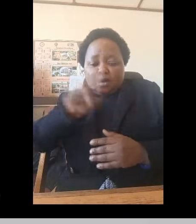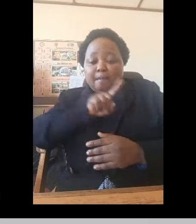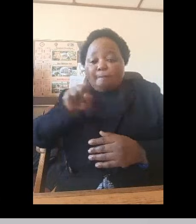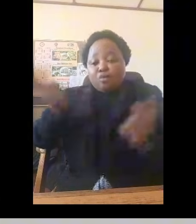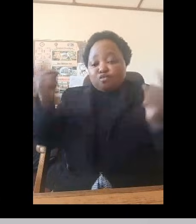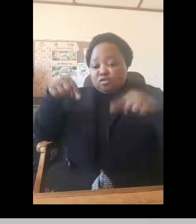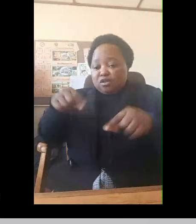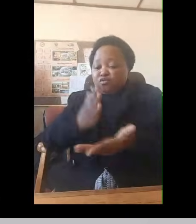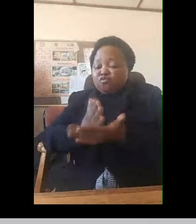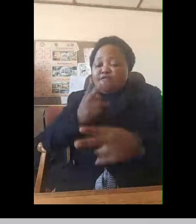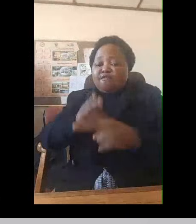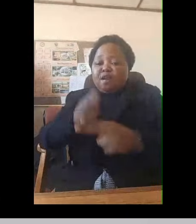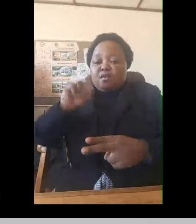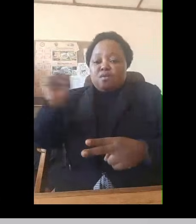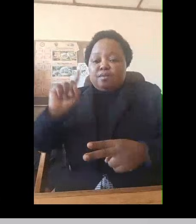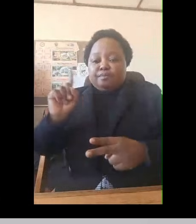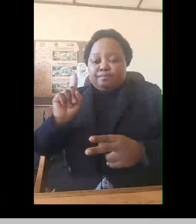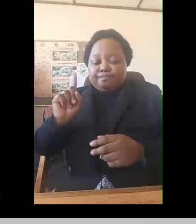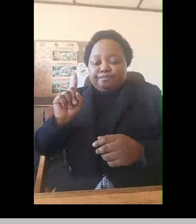one of the